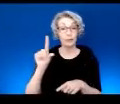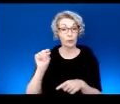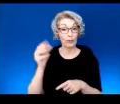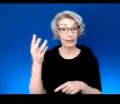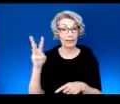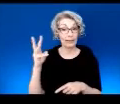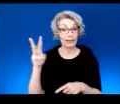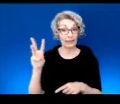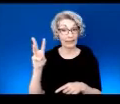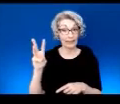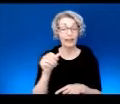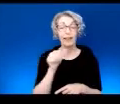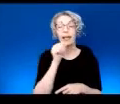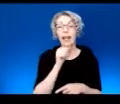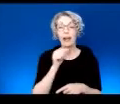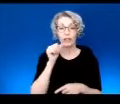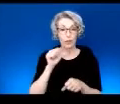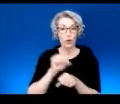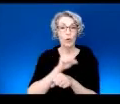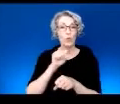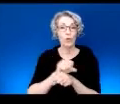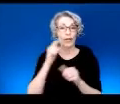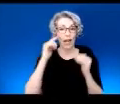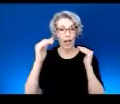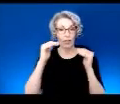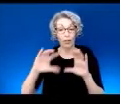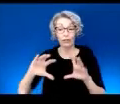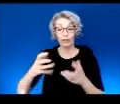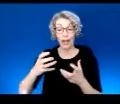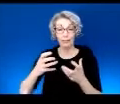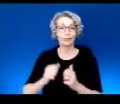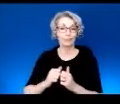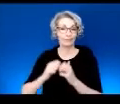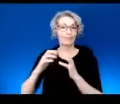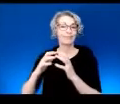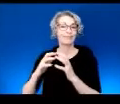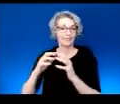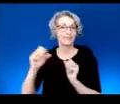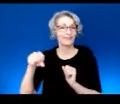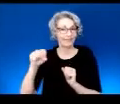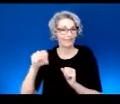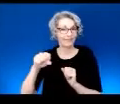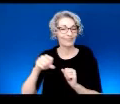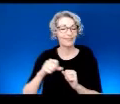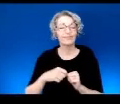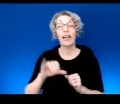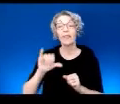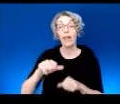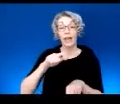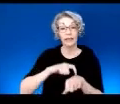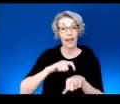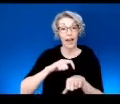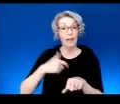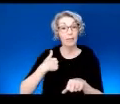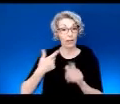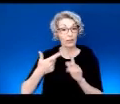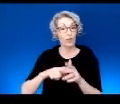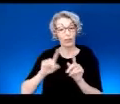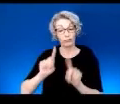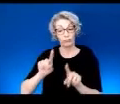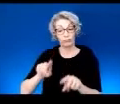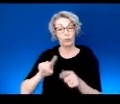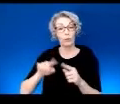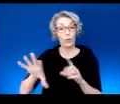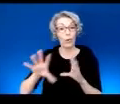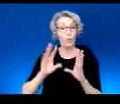2016, the Arizona Working Adult Chapter was formed. So at that time, I began attending those